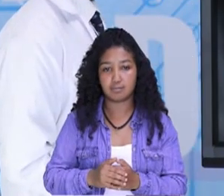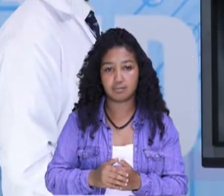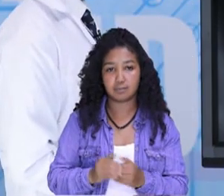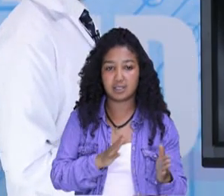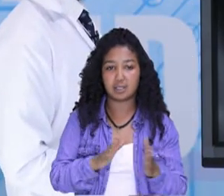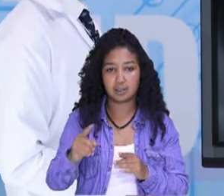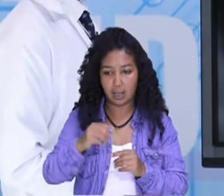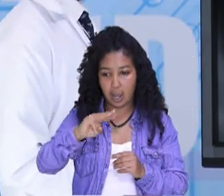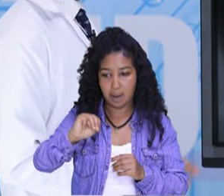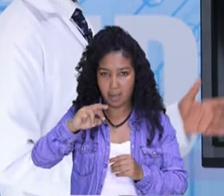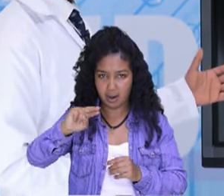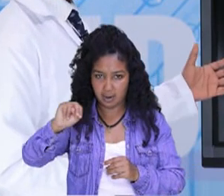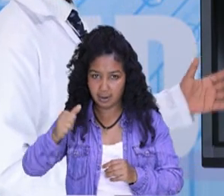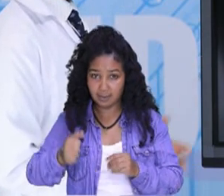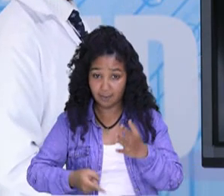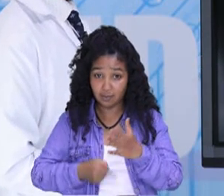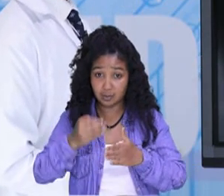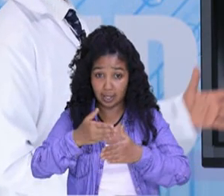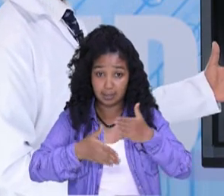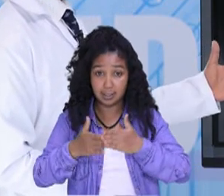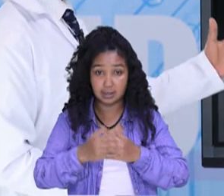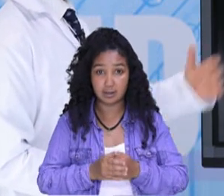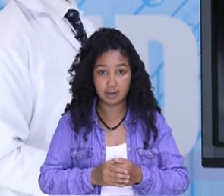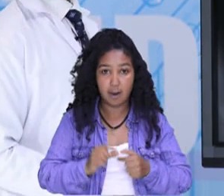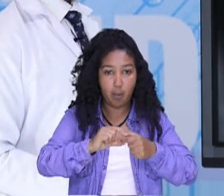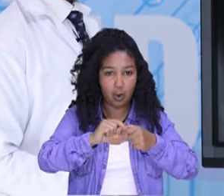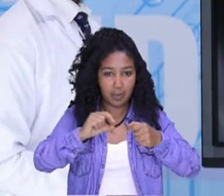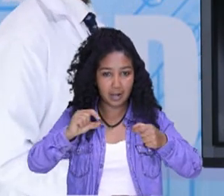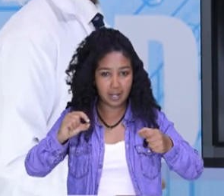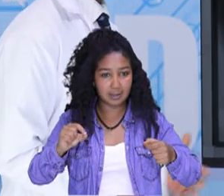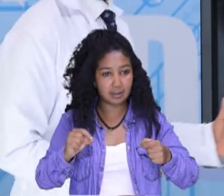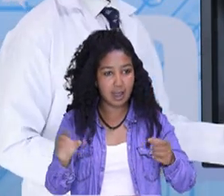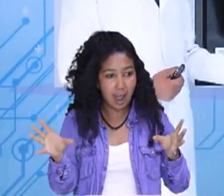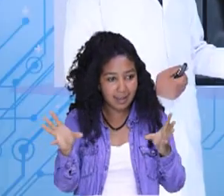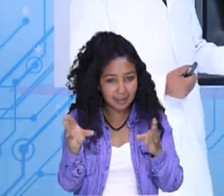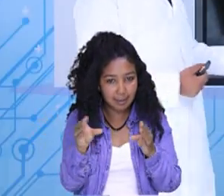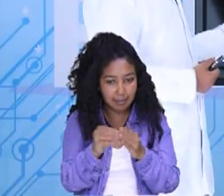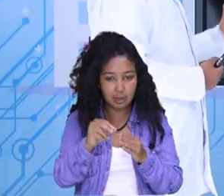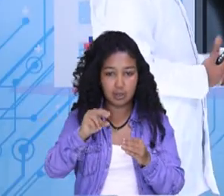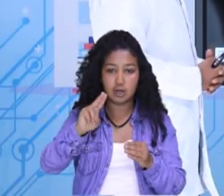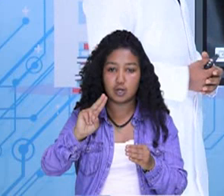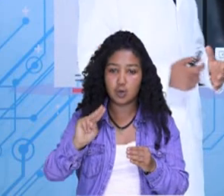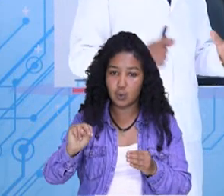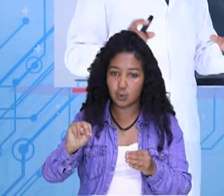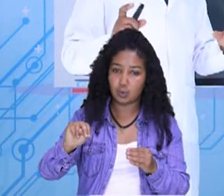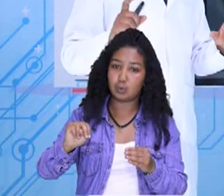synthesizing the mRNA. The fourth step, polymerase assembles RNA nucleotides.